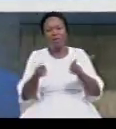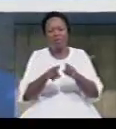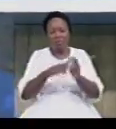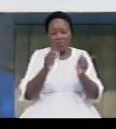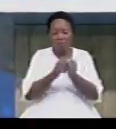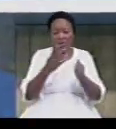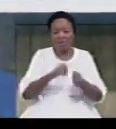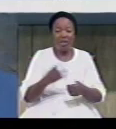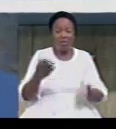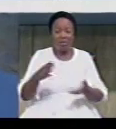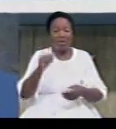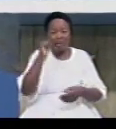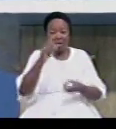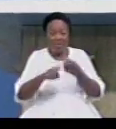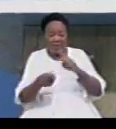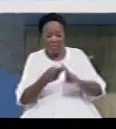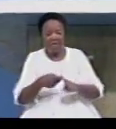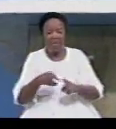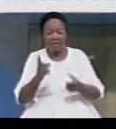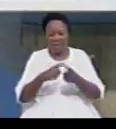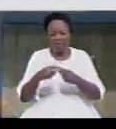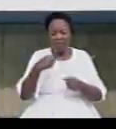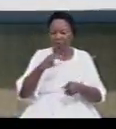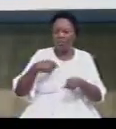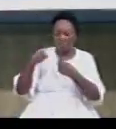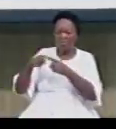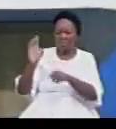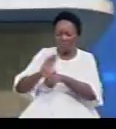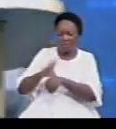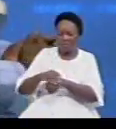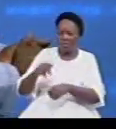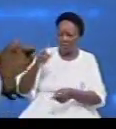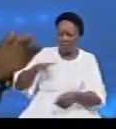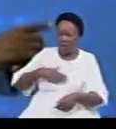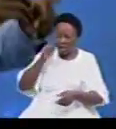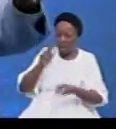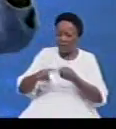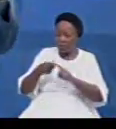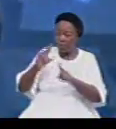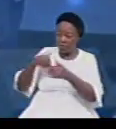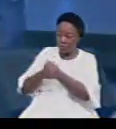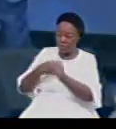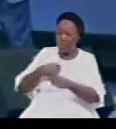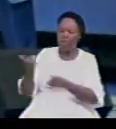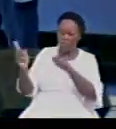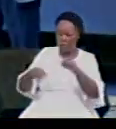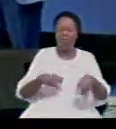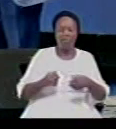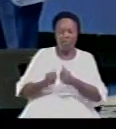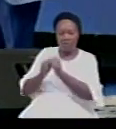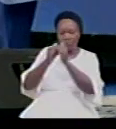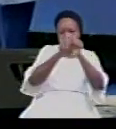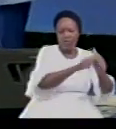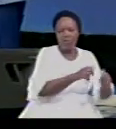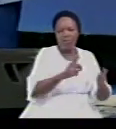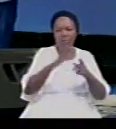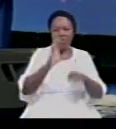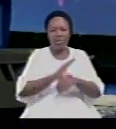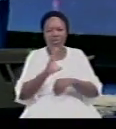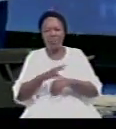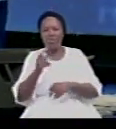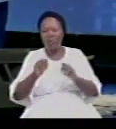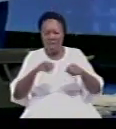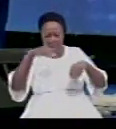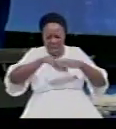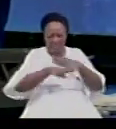say, I'm going to church. Concubine, will you follow me? And we go in with the concubine. You can enter any church. You can go